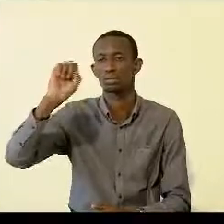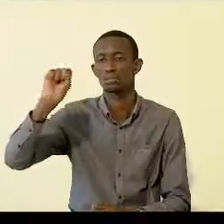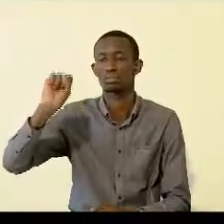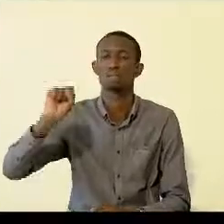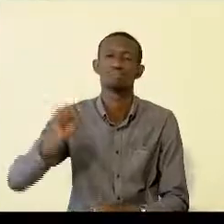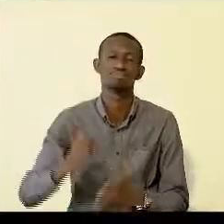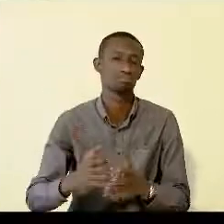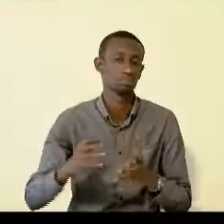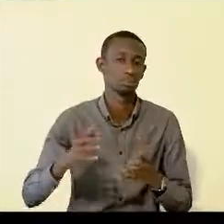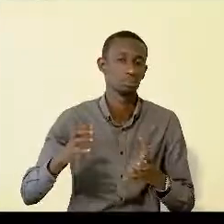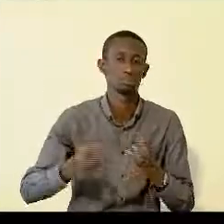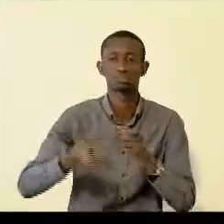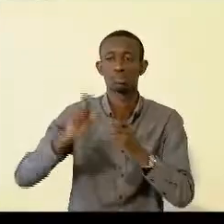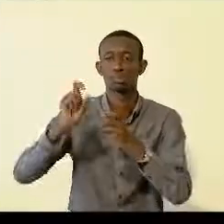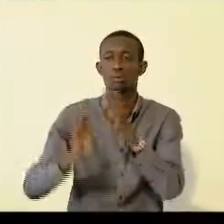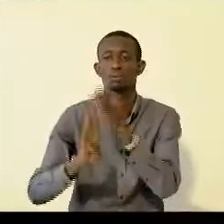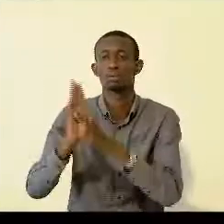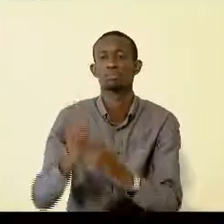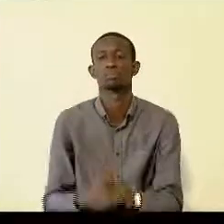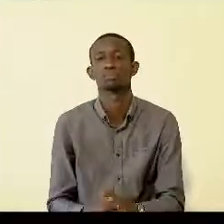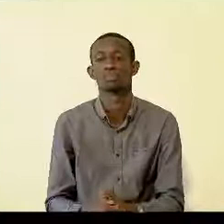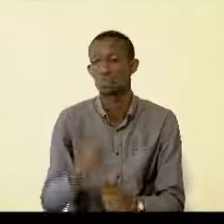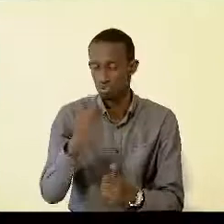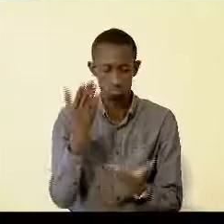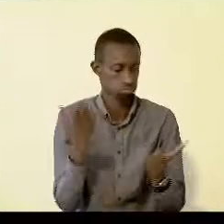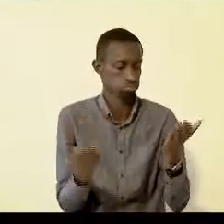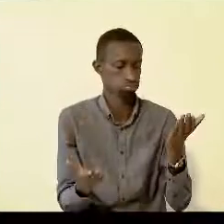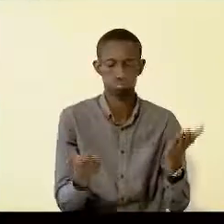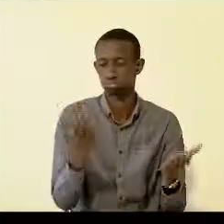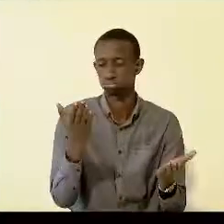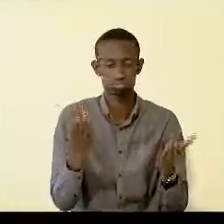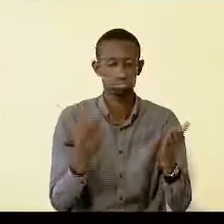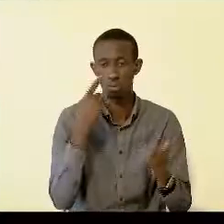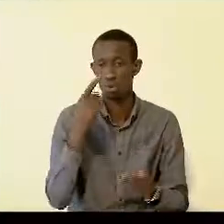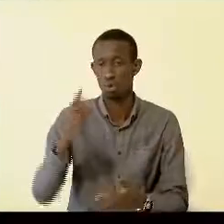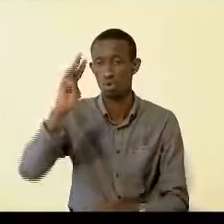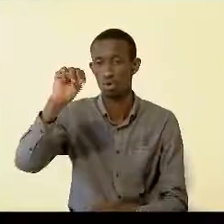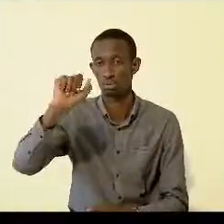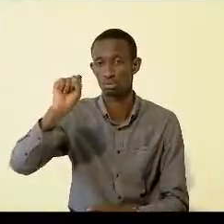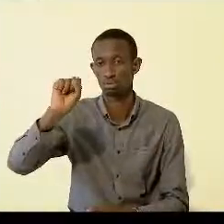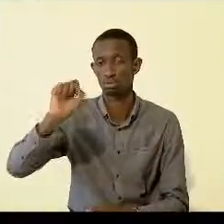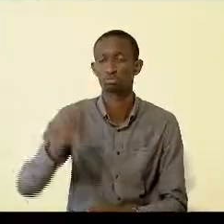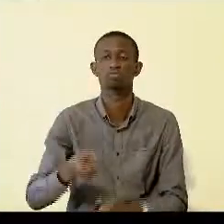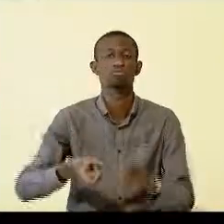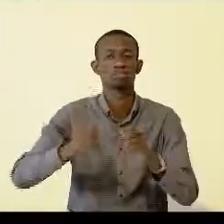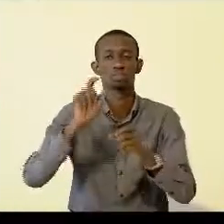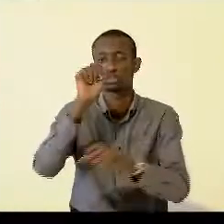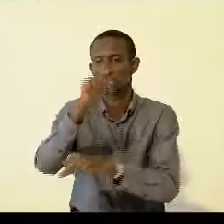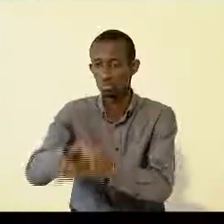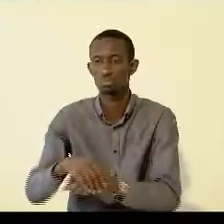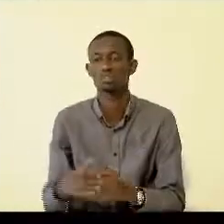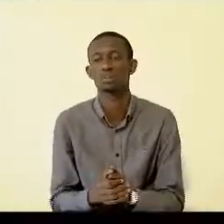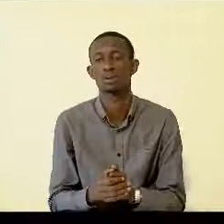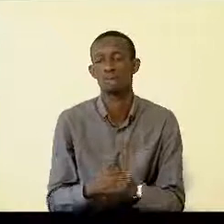atomic mass increases also. So compared, we find the mass to increase more than the size, and